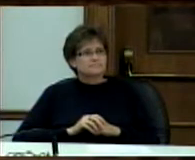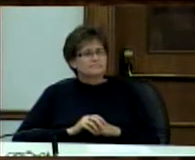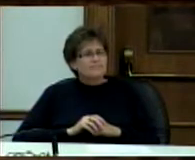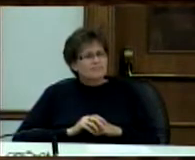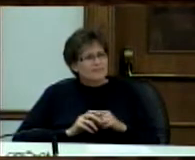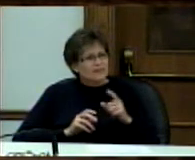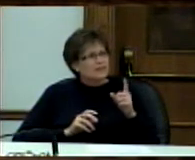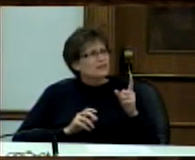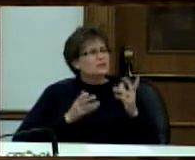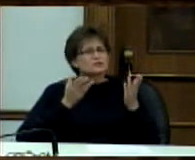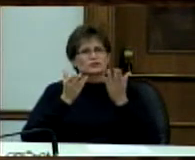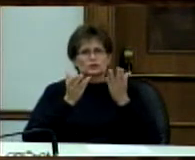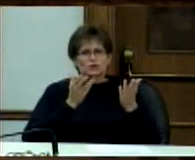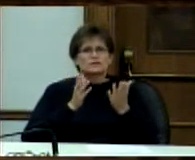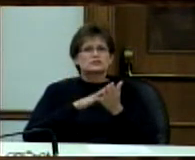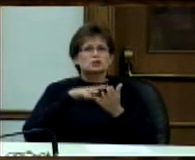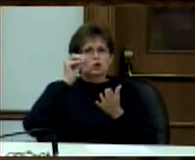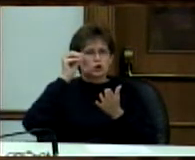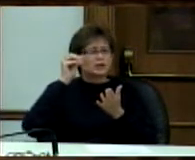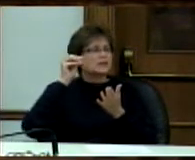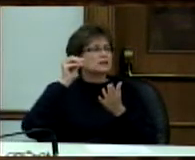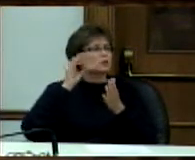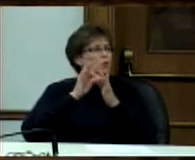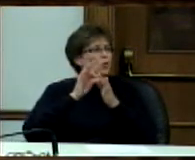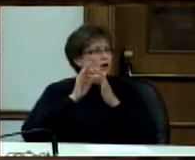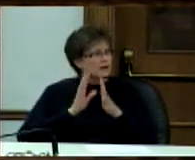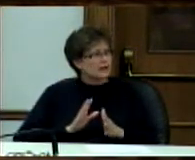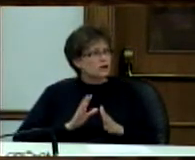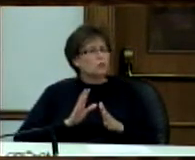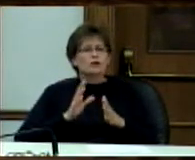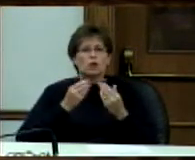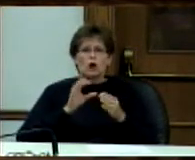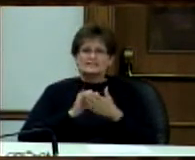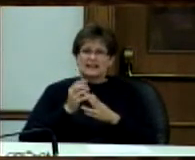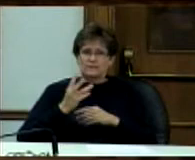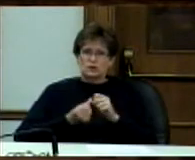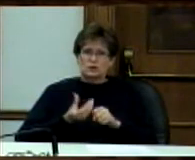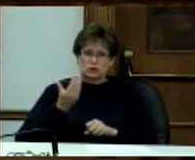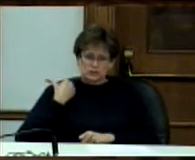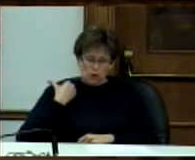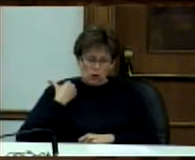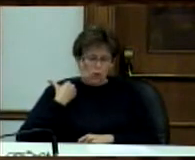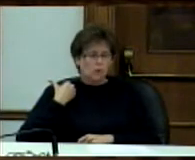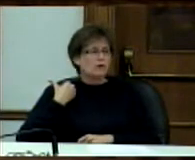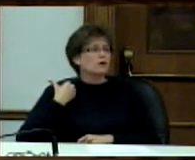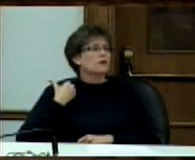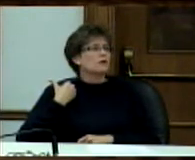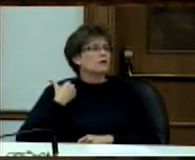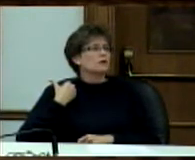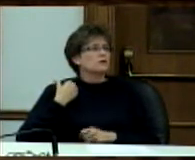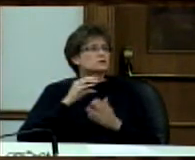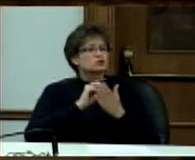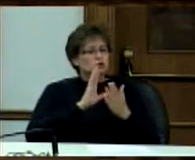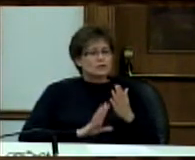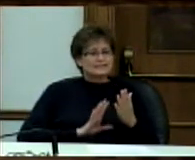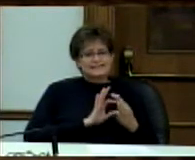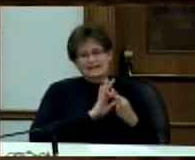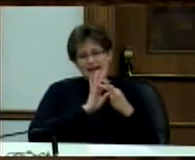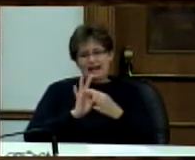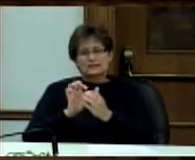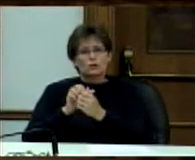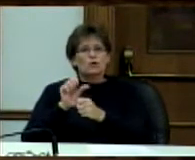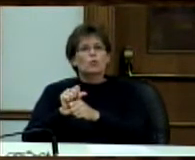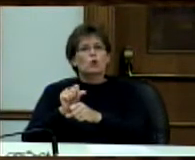Service learning coordinator. Well, there's a service learning coordinator in here, something that we lost a couple of years ago, to connect students